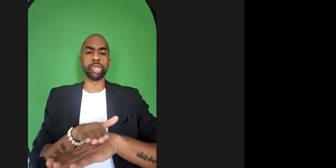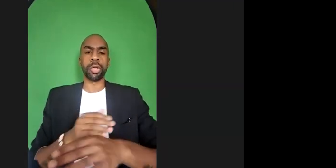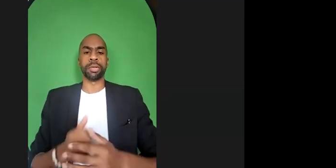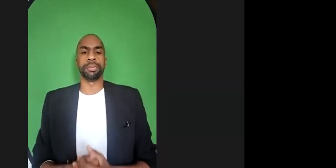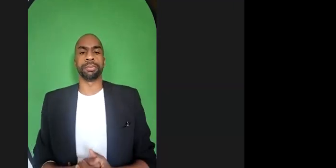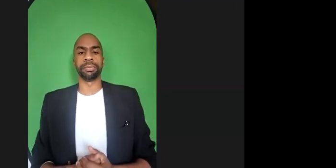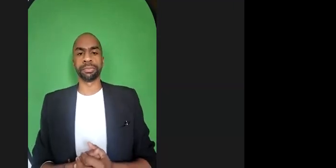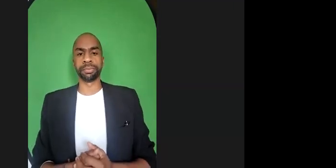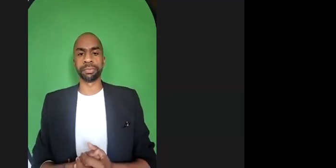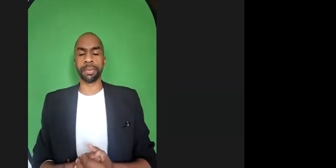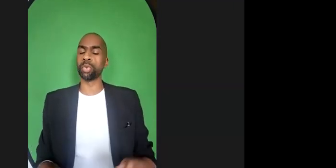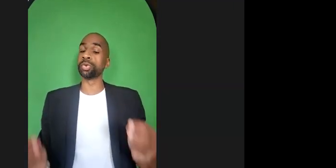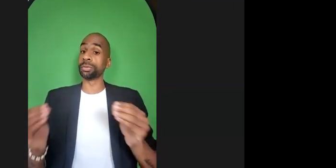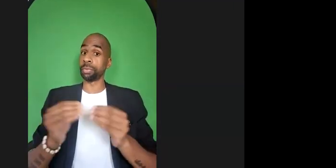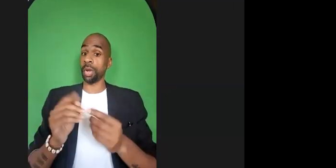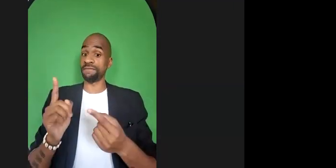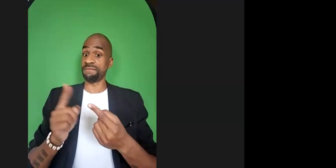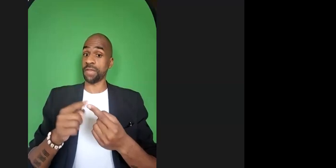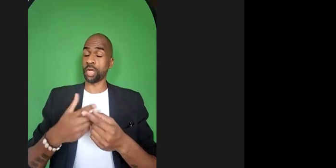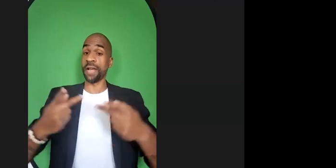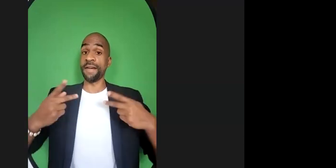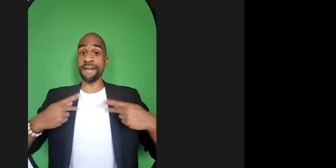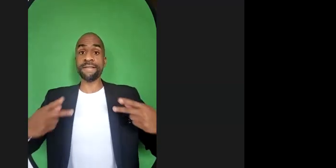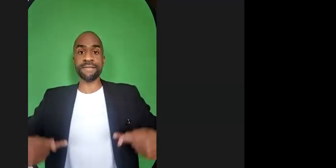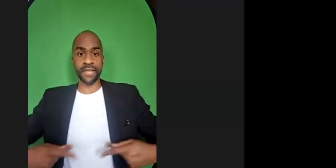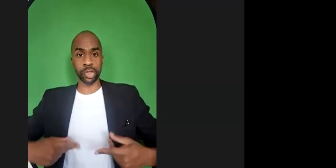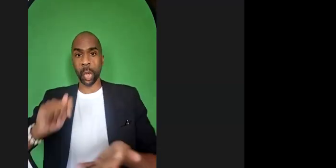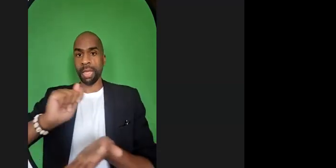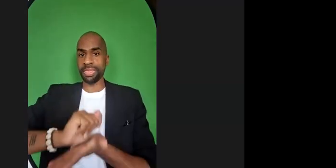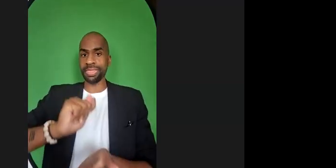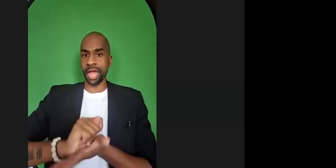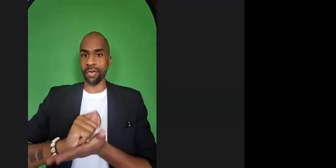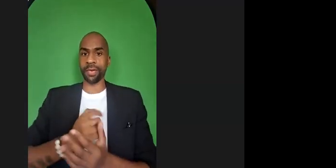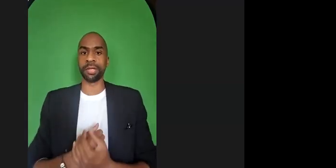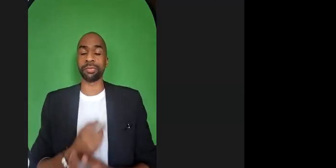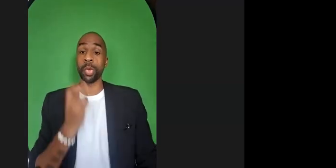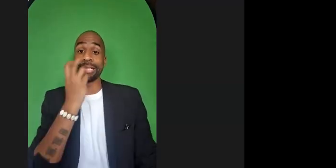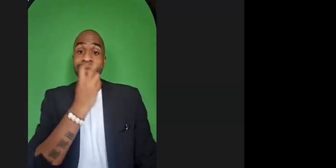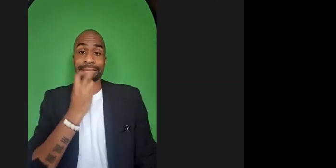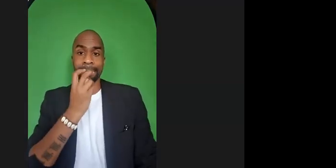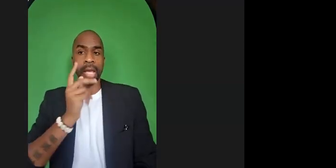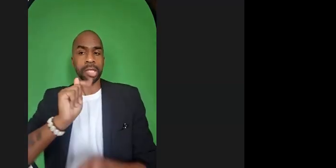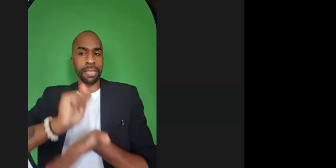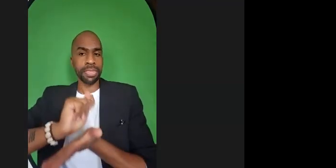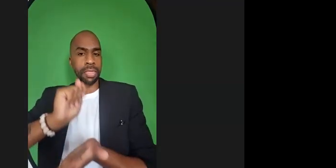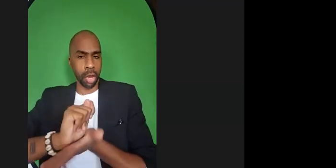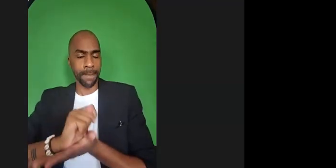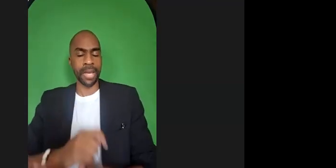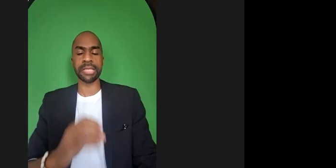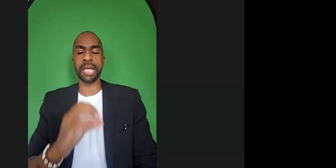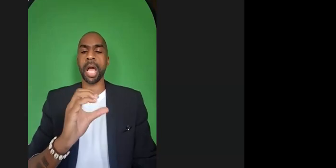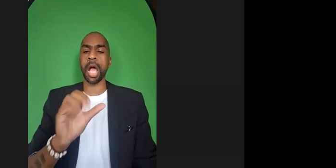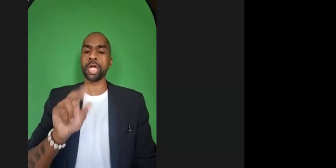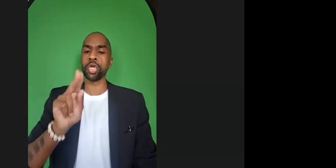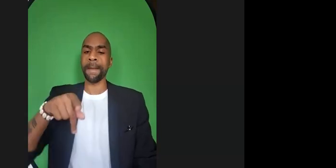with therapists, physical therapists, occupational therapists, speech and swallow therapists, to try to do, you